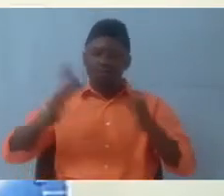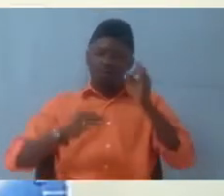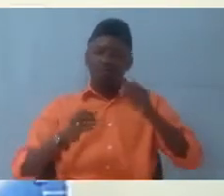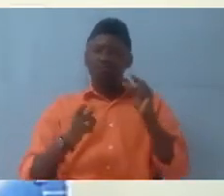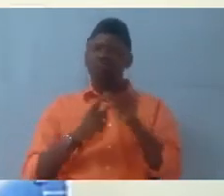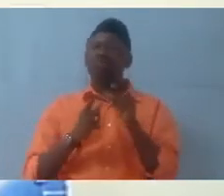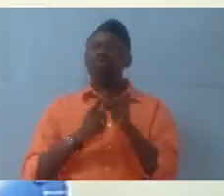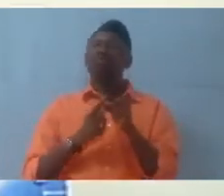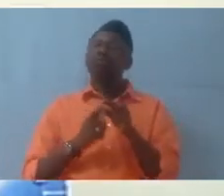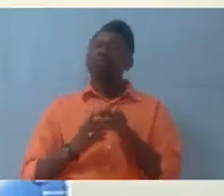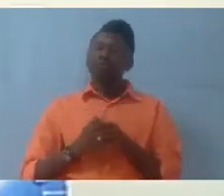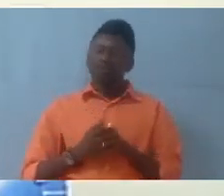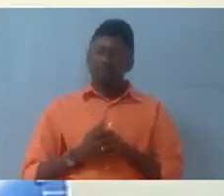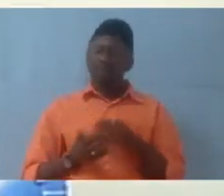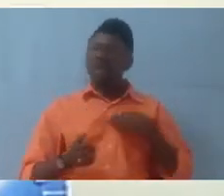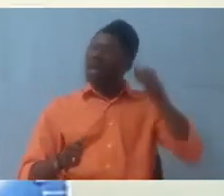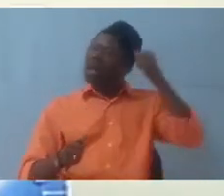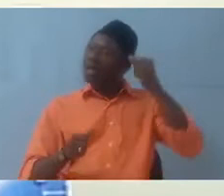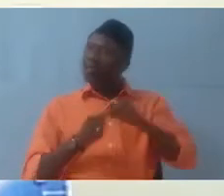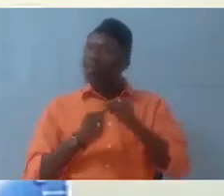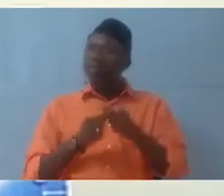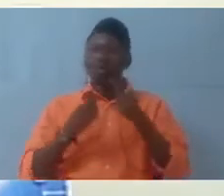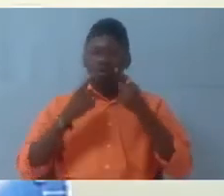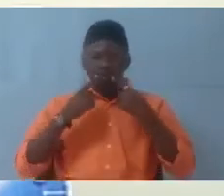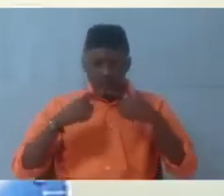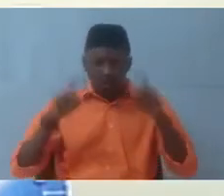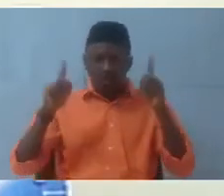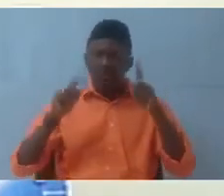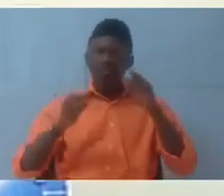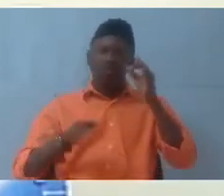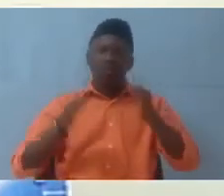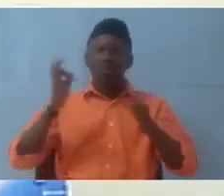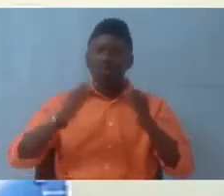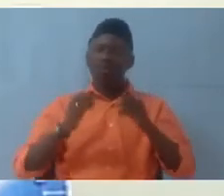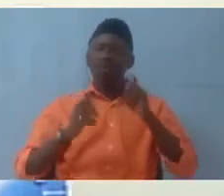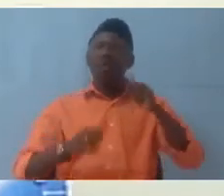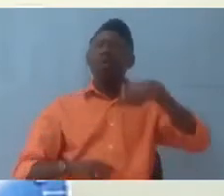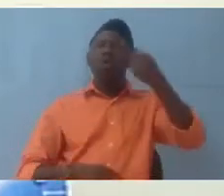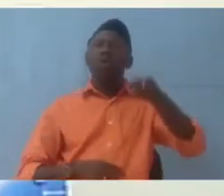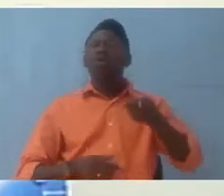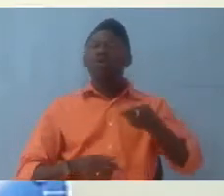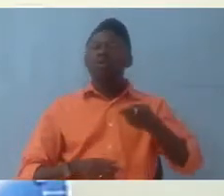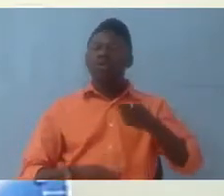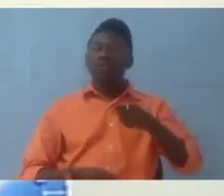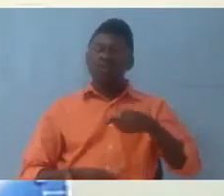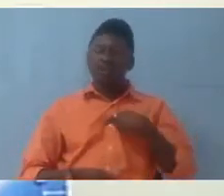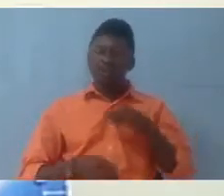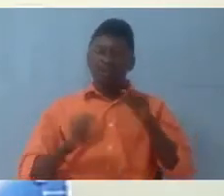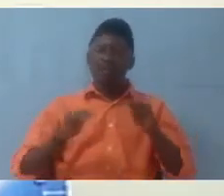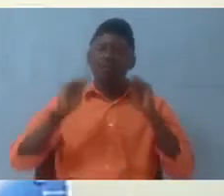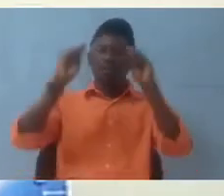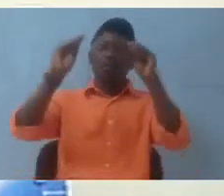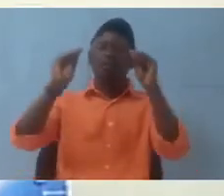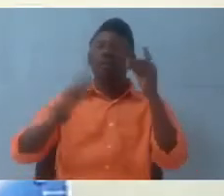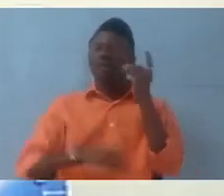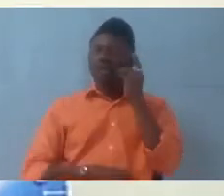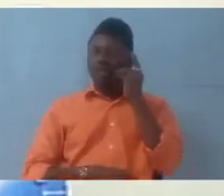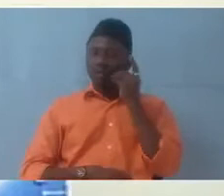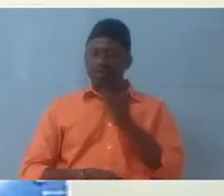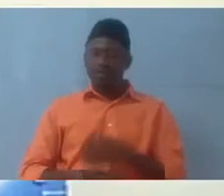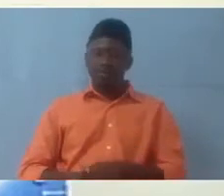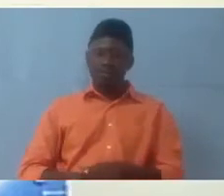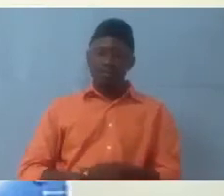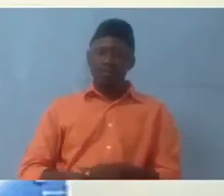I recall delivering the judgment on the next adjourn date. Ci la agalé nak dogal bobu ci benen bes bi nga xamné ci lañ ko